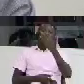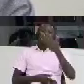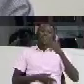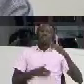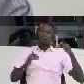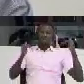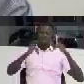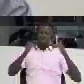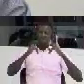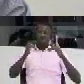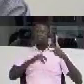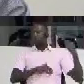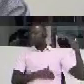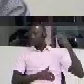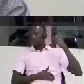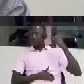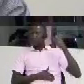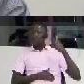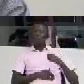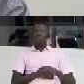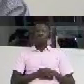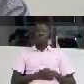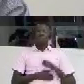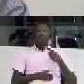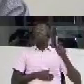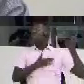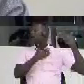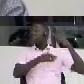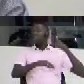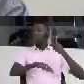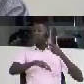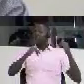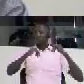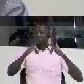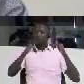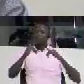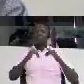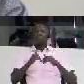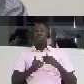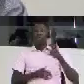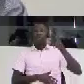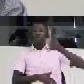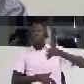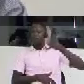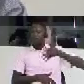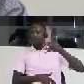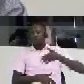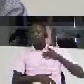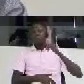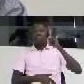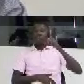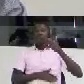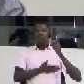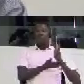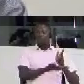of public hearings. During that session, 15 witnesses